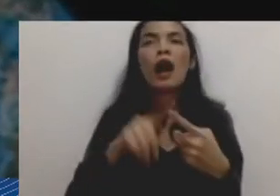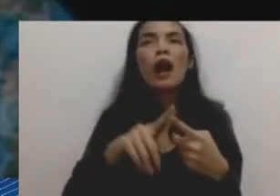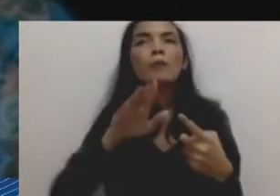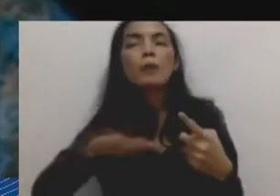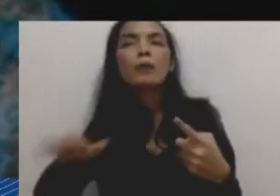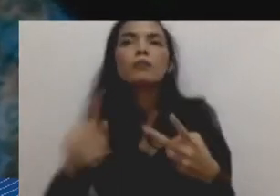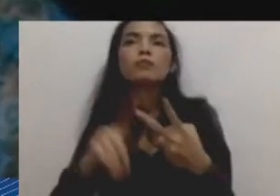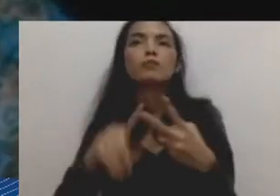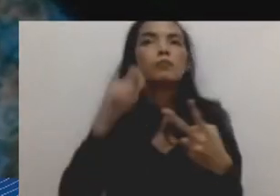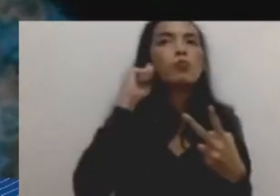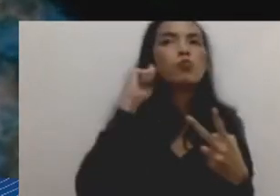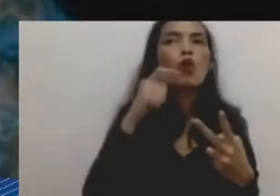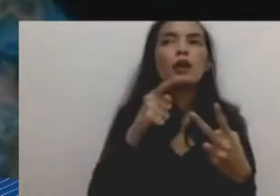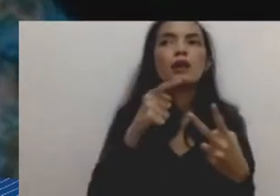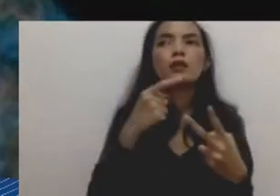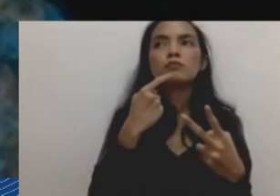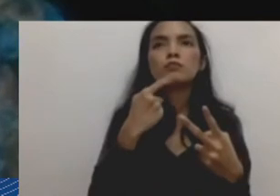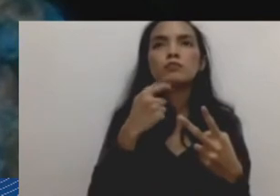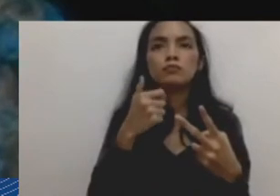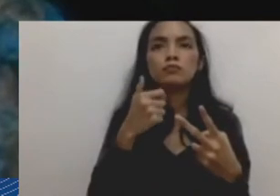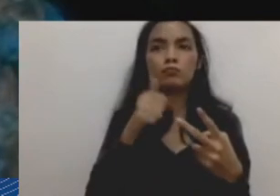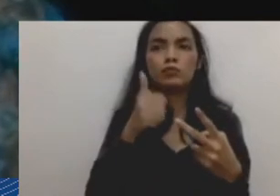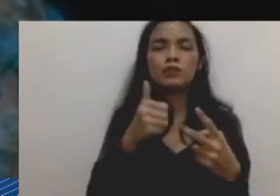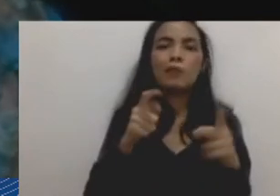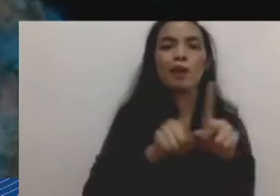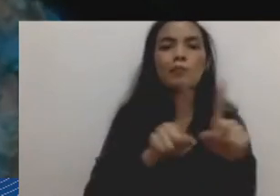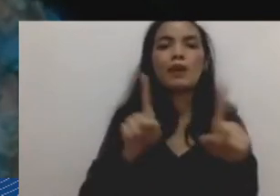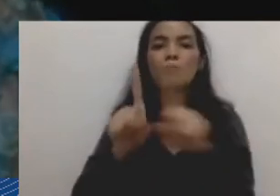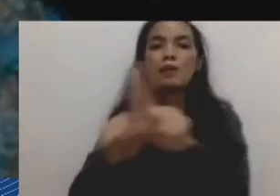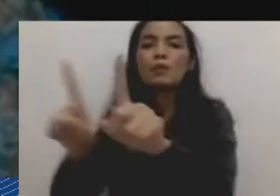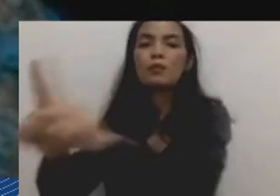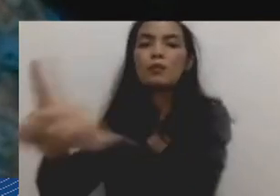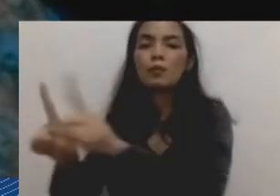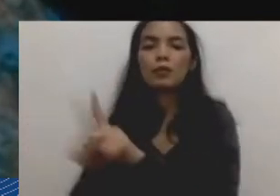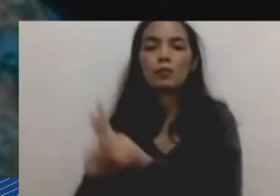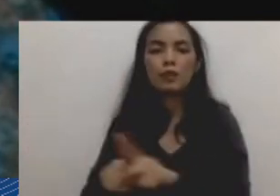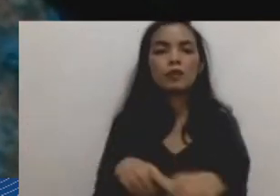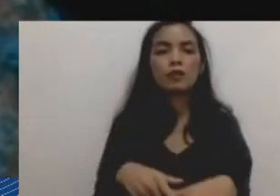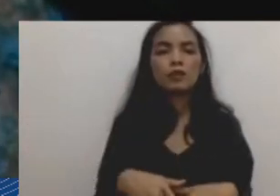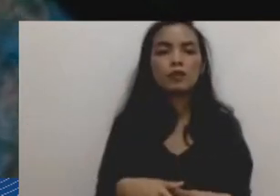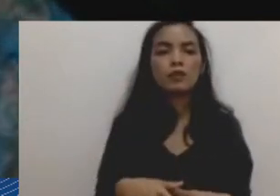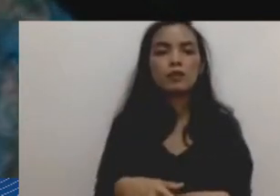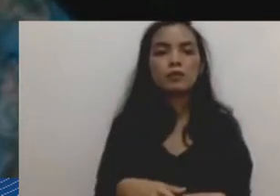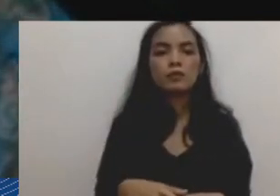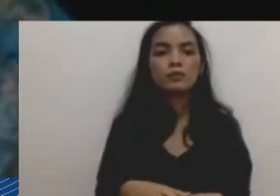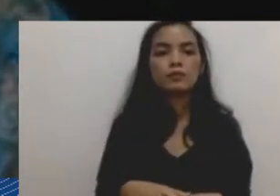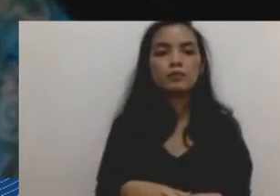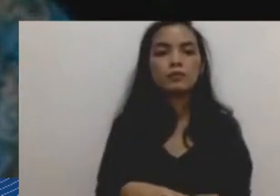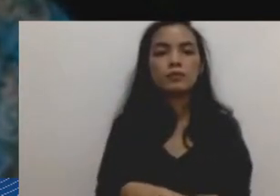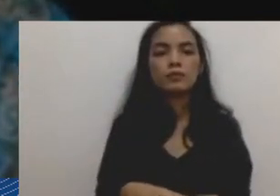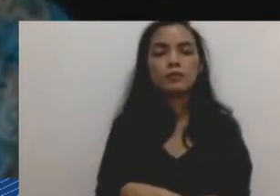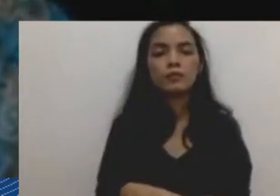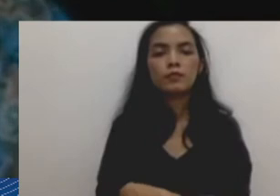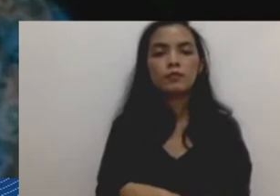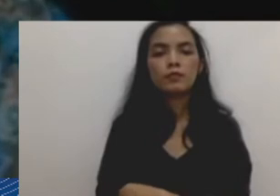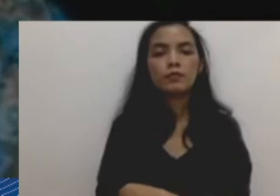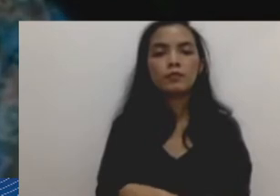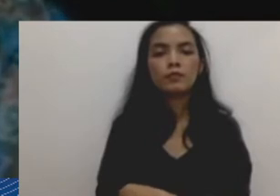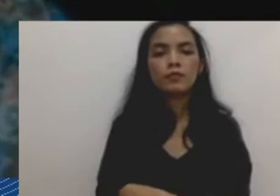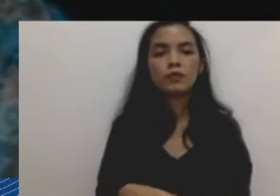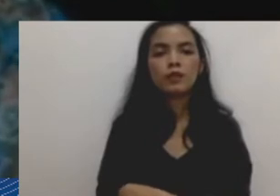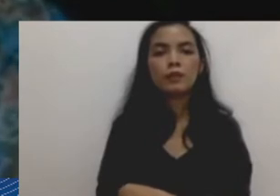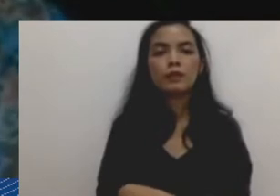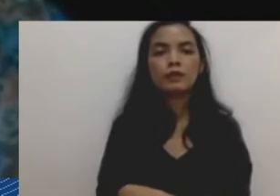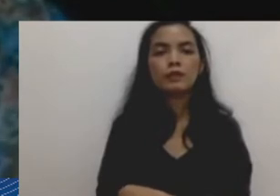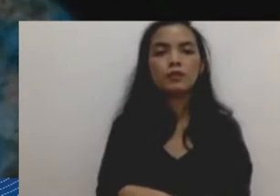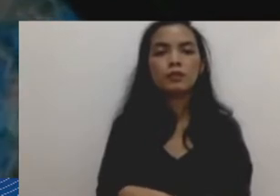of apa namanya pendampingan ya, how we call in English pendampingan dan lain sebagainya. Kemudian juga memberikan apa namanya